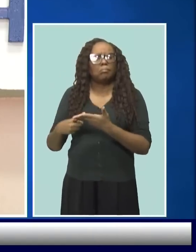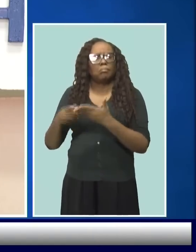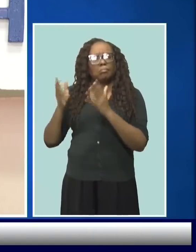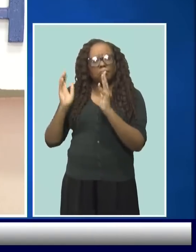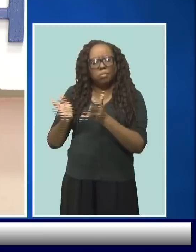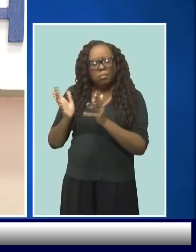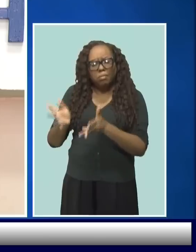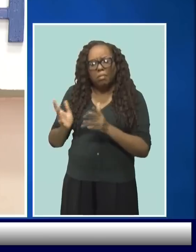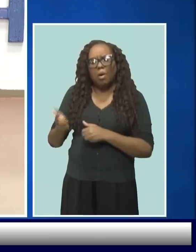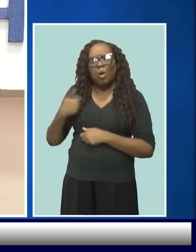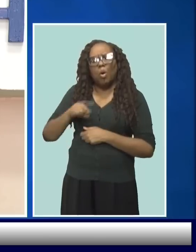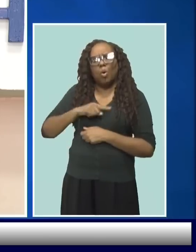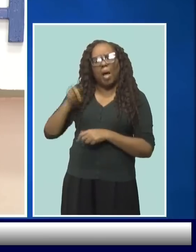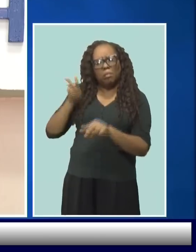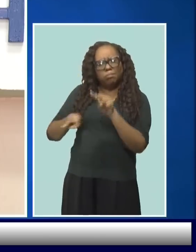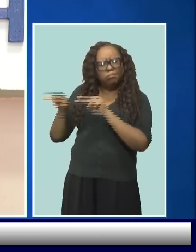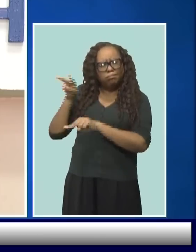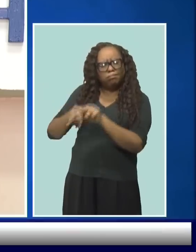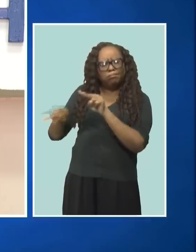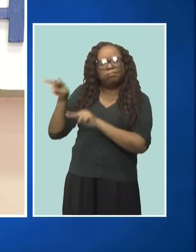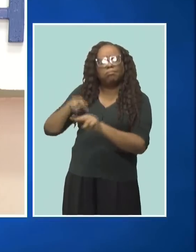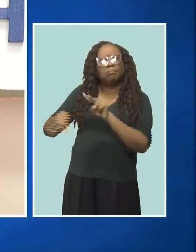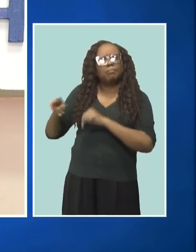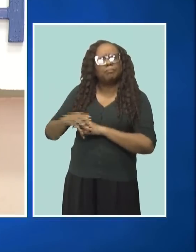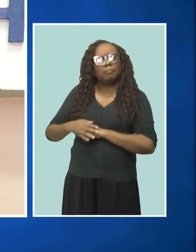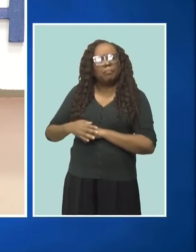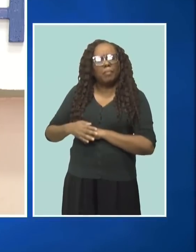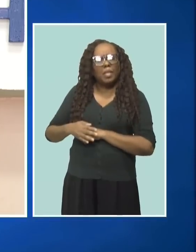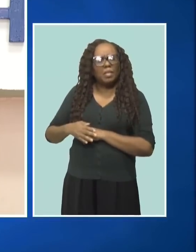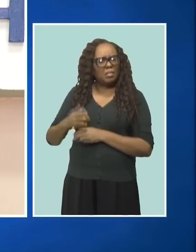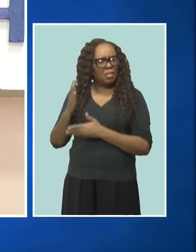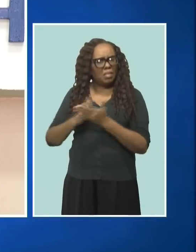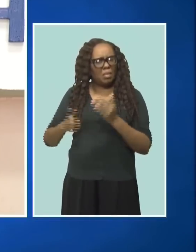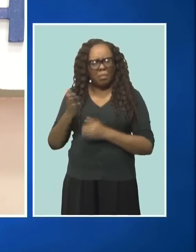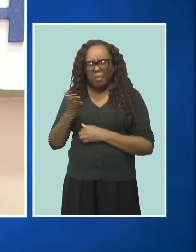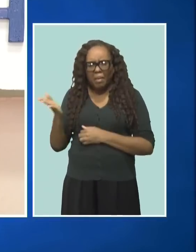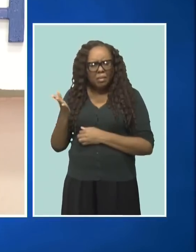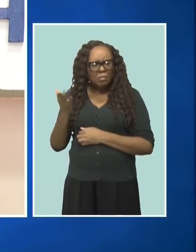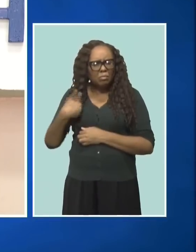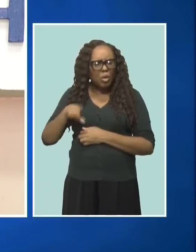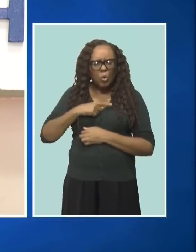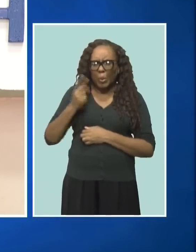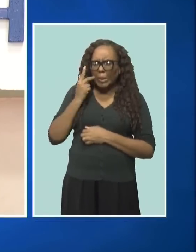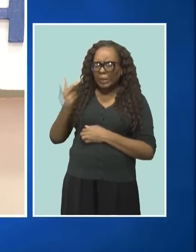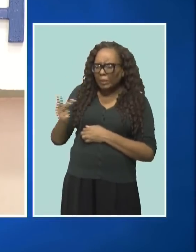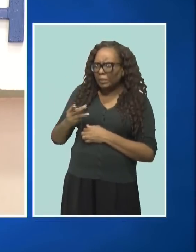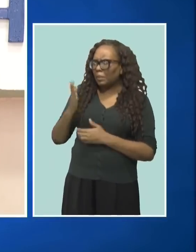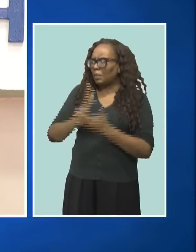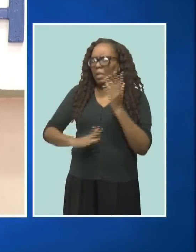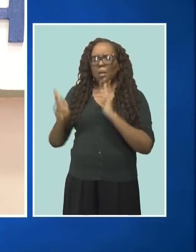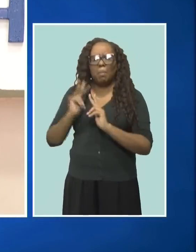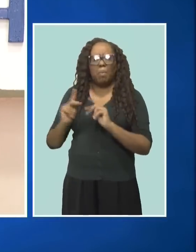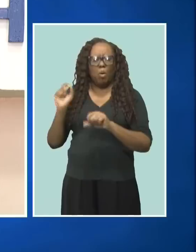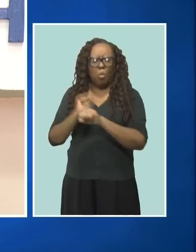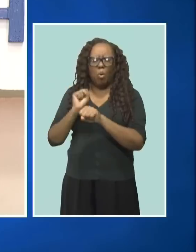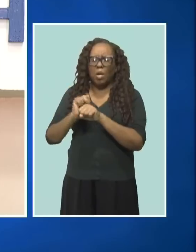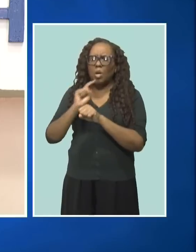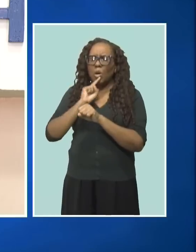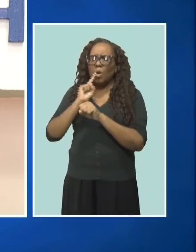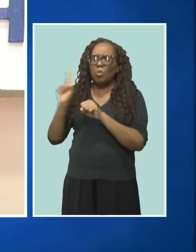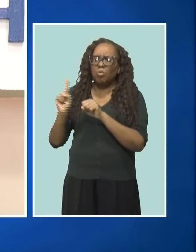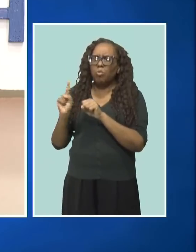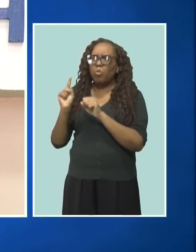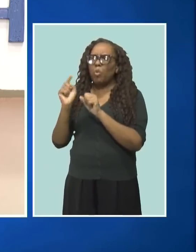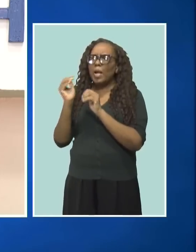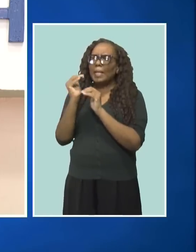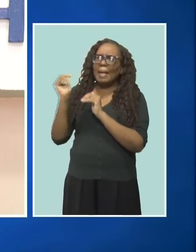we've made and some things that we've seen with respect to persons working at heights. Some of